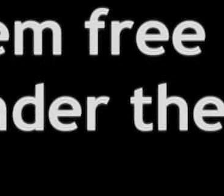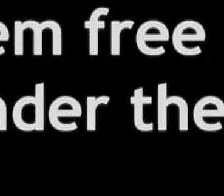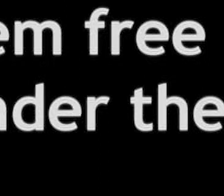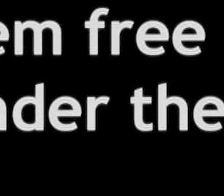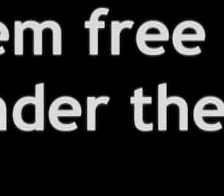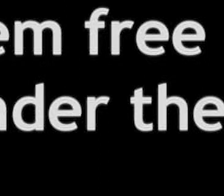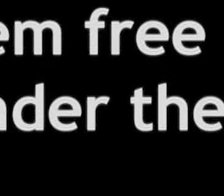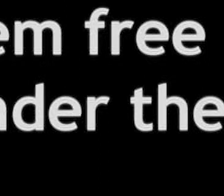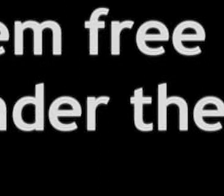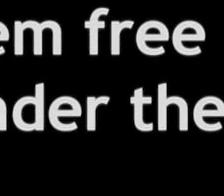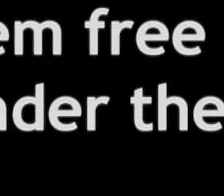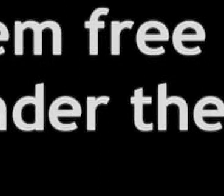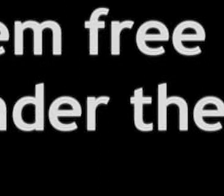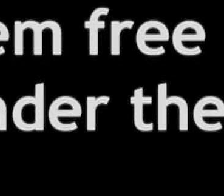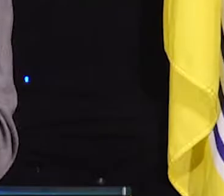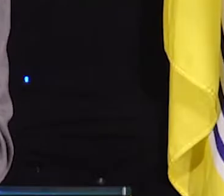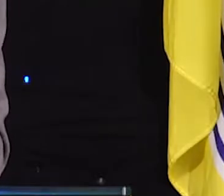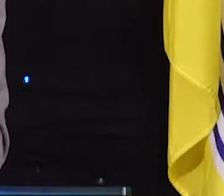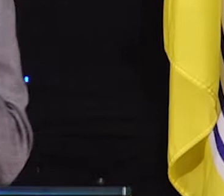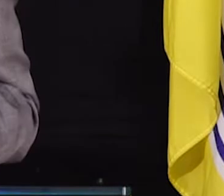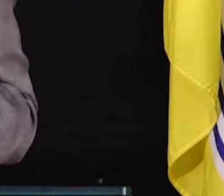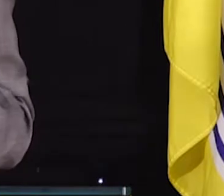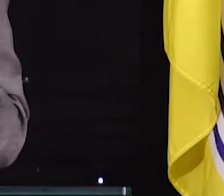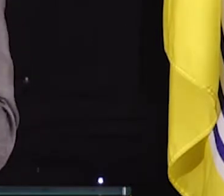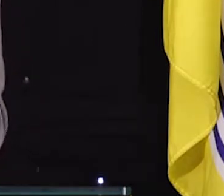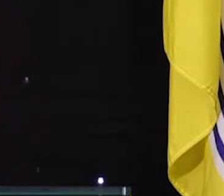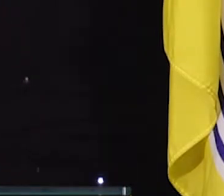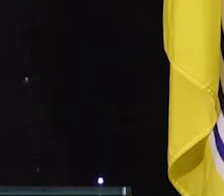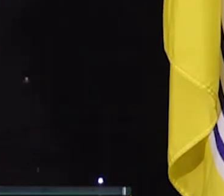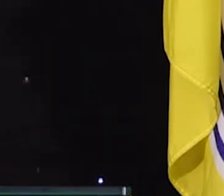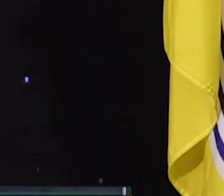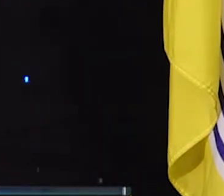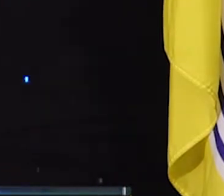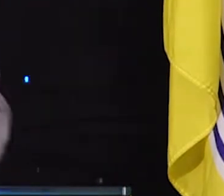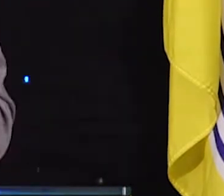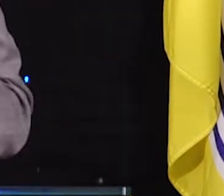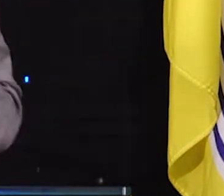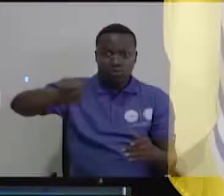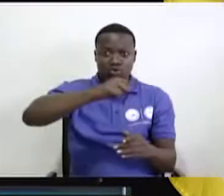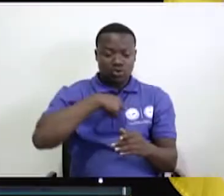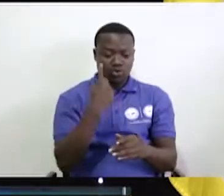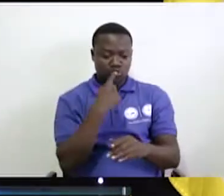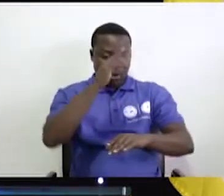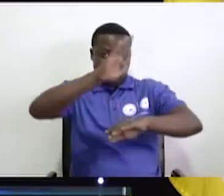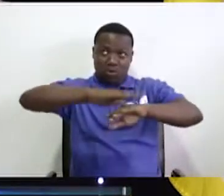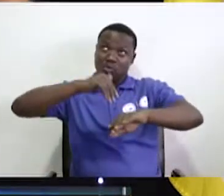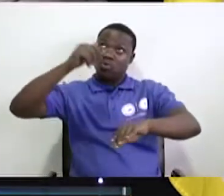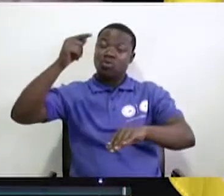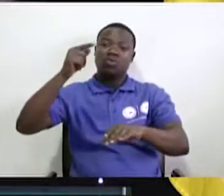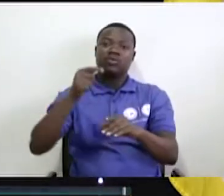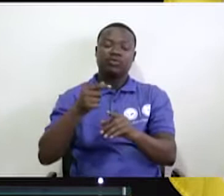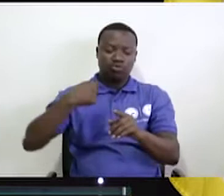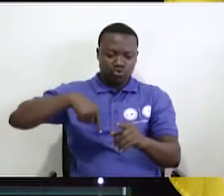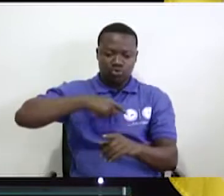Jesus died. Yes, and now that he has died, those of us who have been called, we